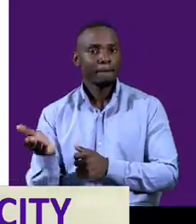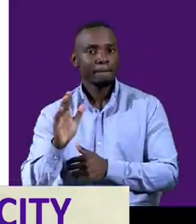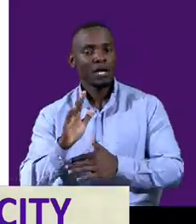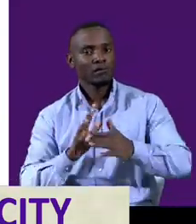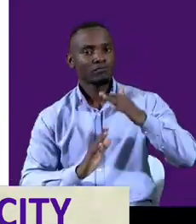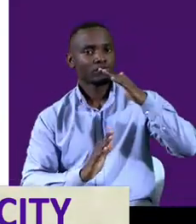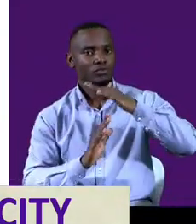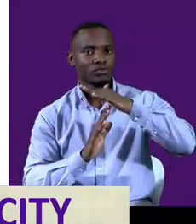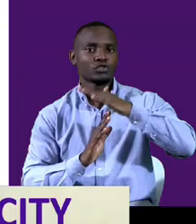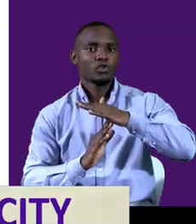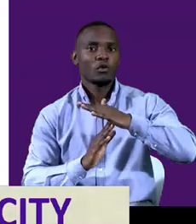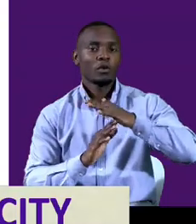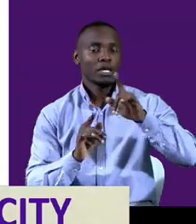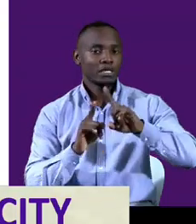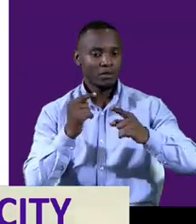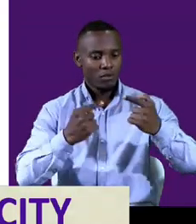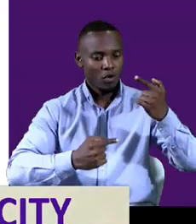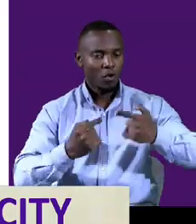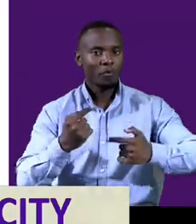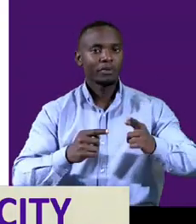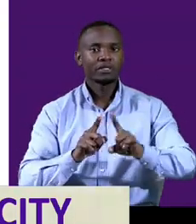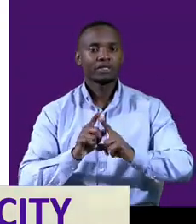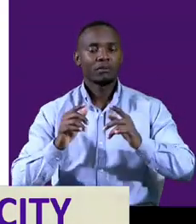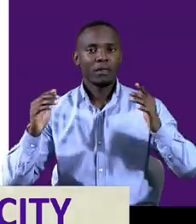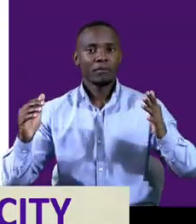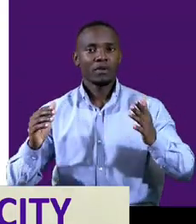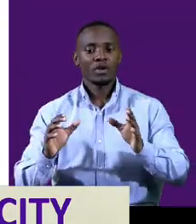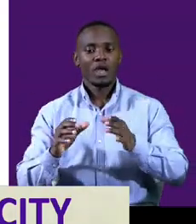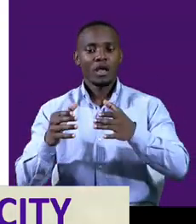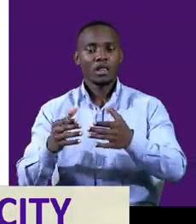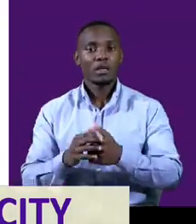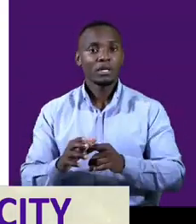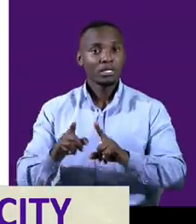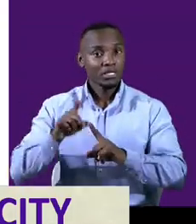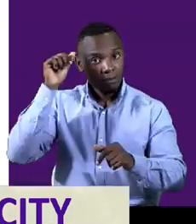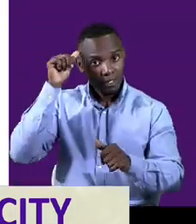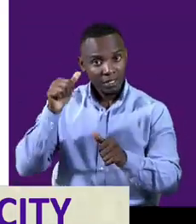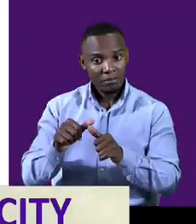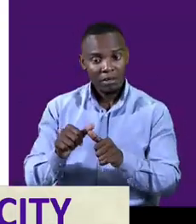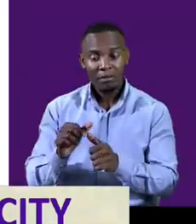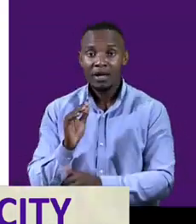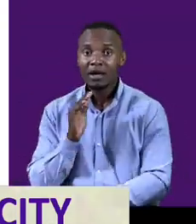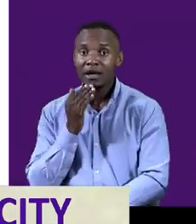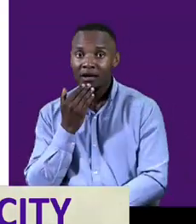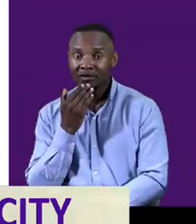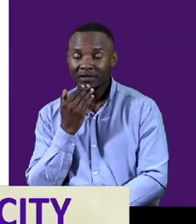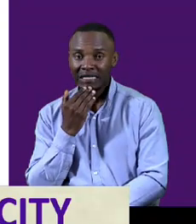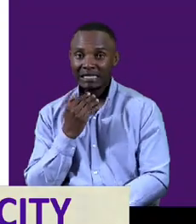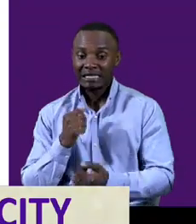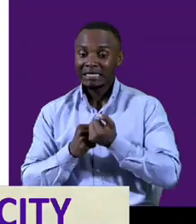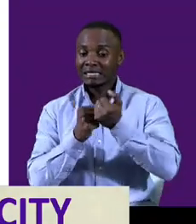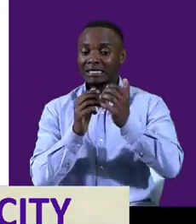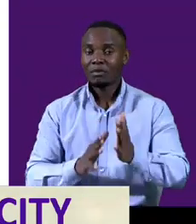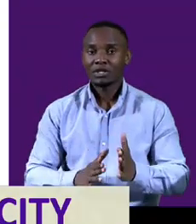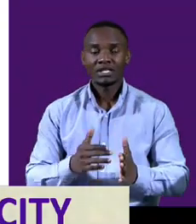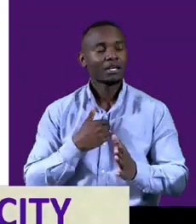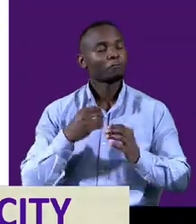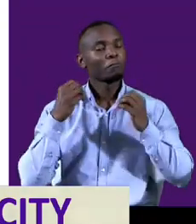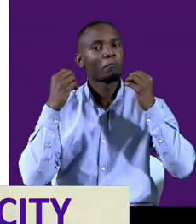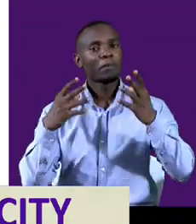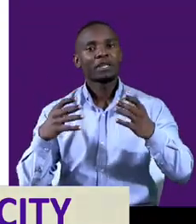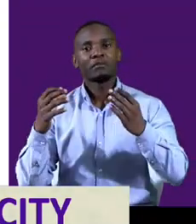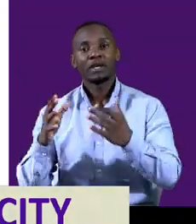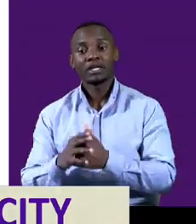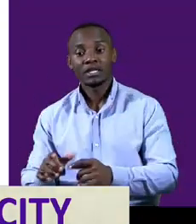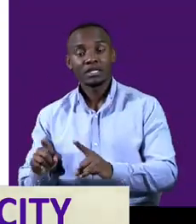competing as a big club. Remember, FC Leopards have fans everywhere in this city. You find that they have